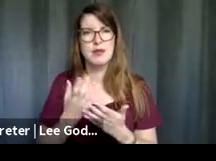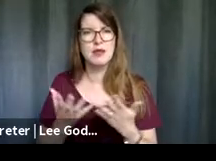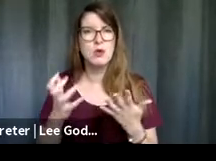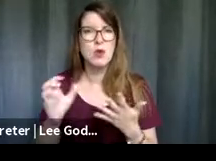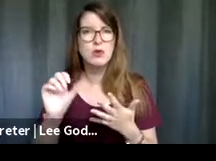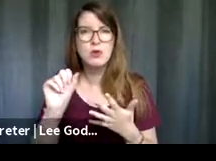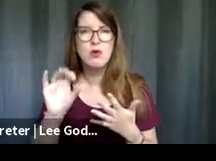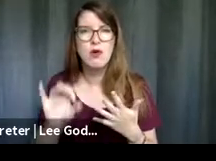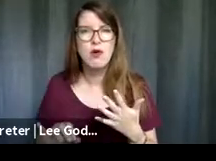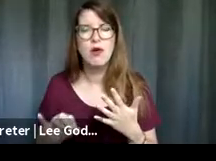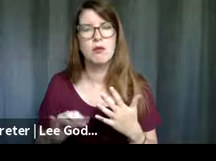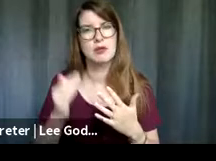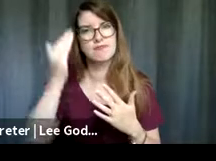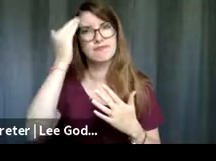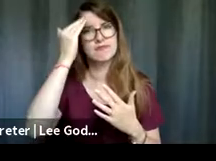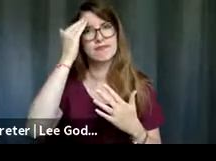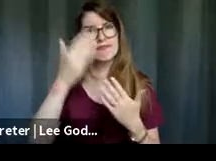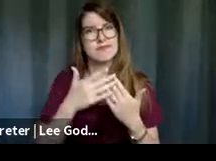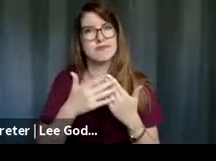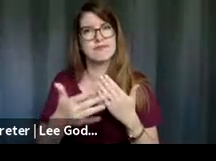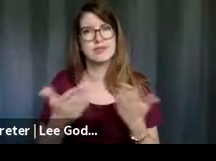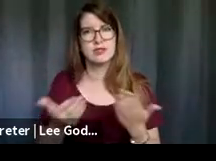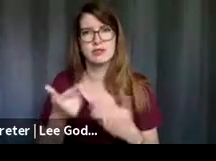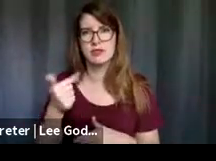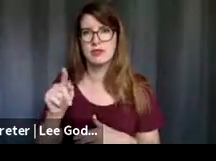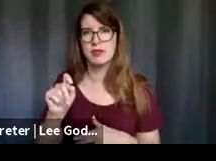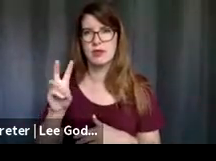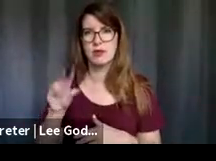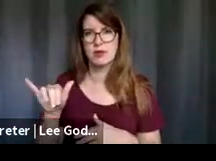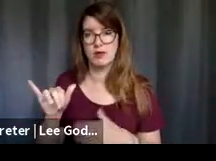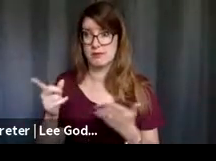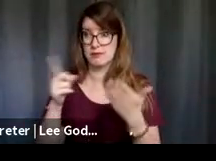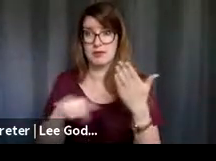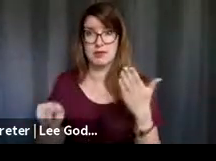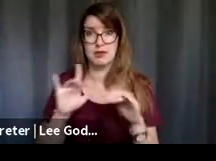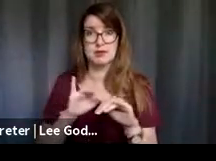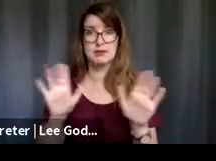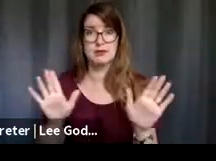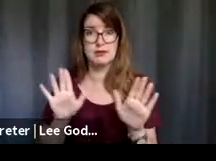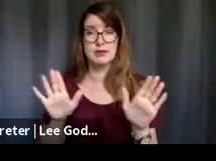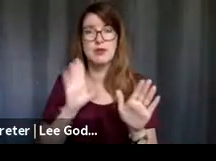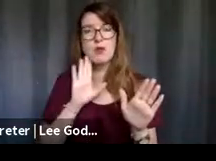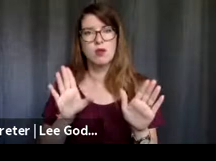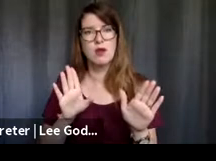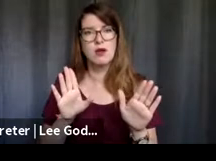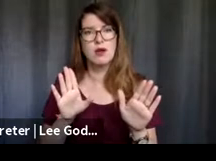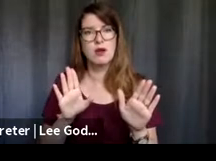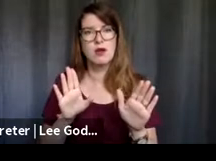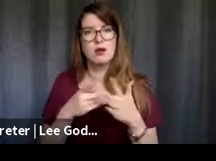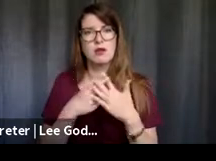want to get you guys cued in for what's coming up here at Gateway. Next Sunday, we're going to be going to our